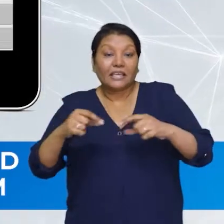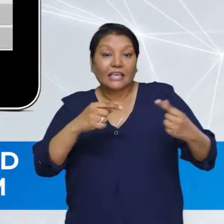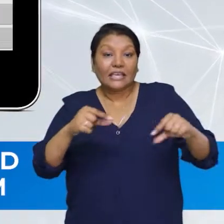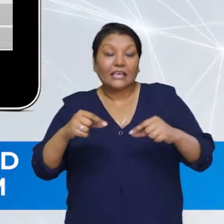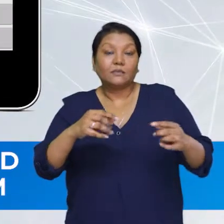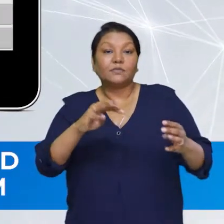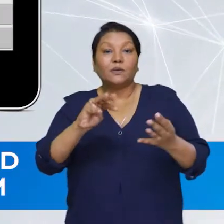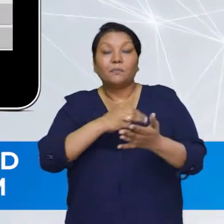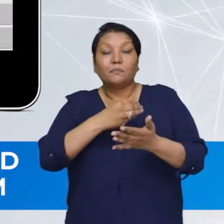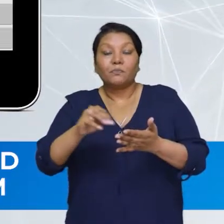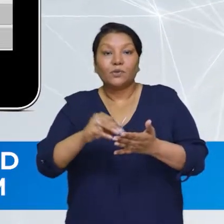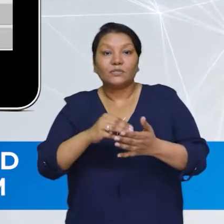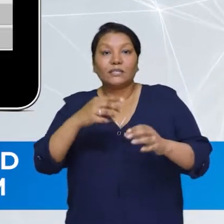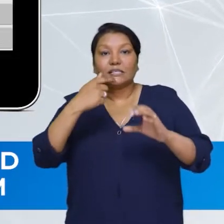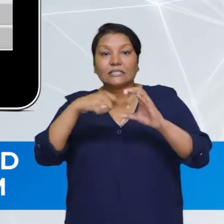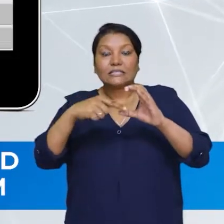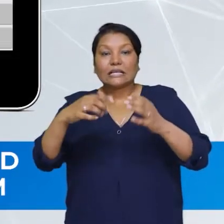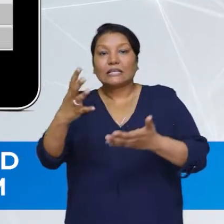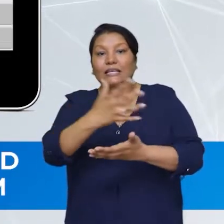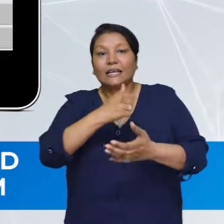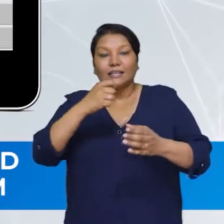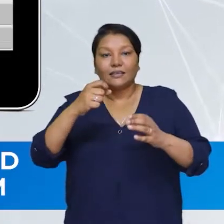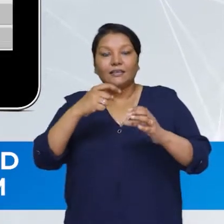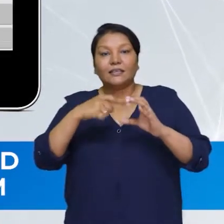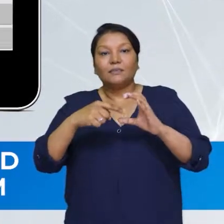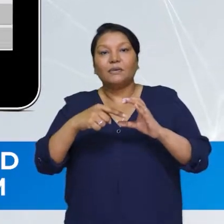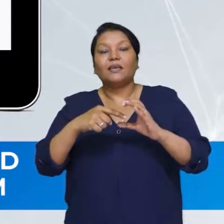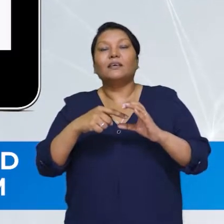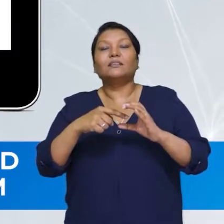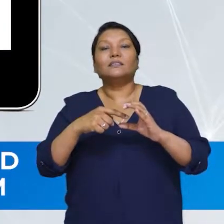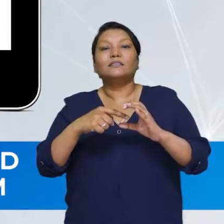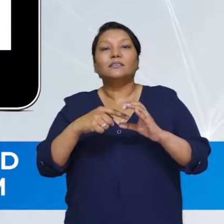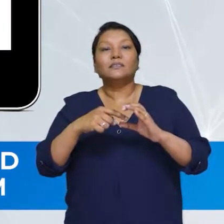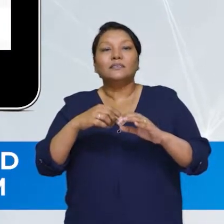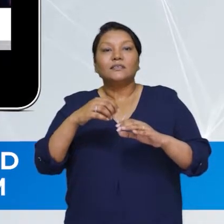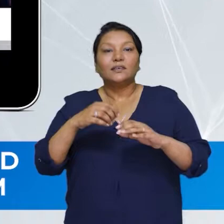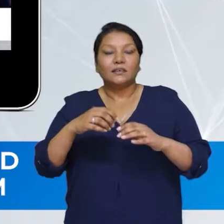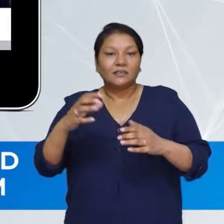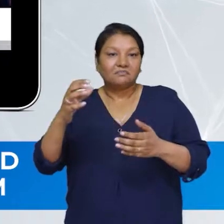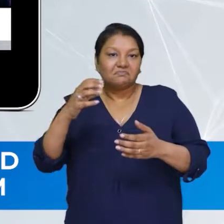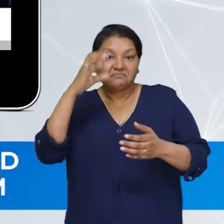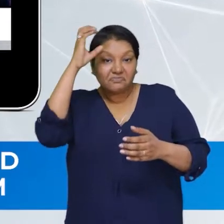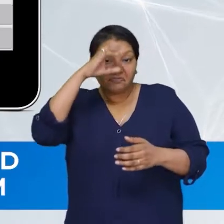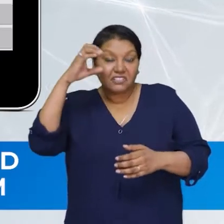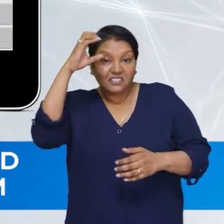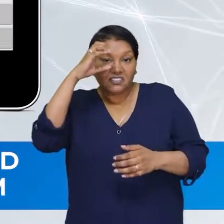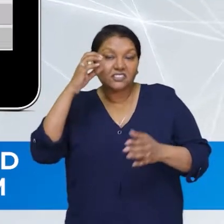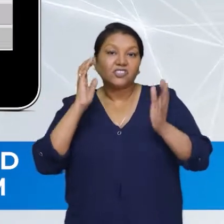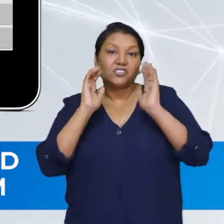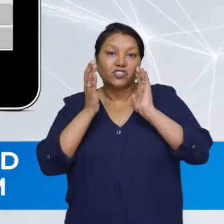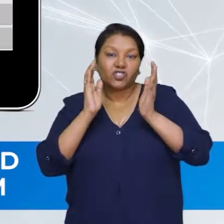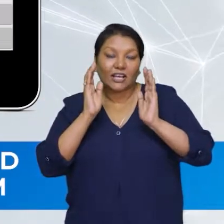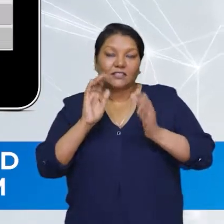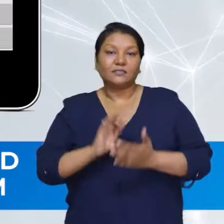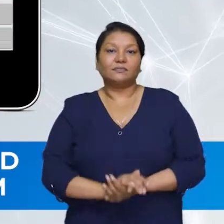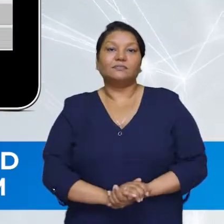type documents, send emails, conduct research, and chat.